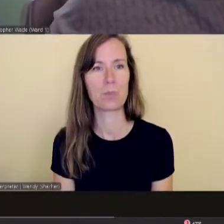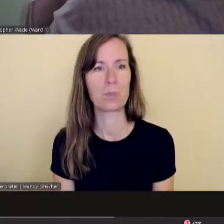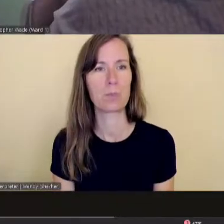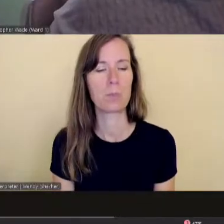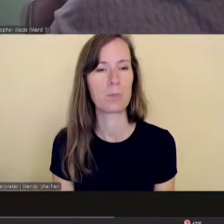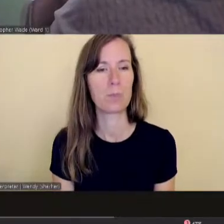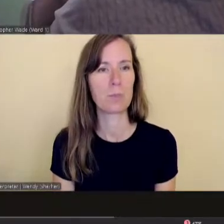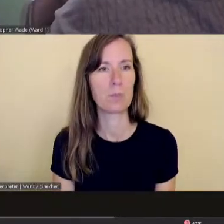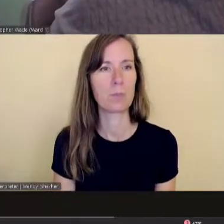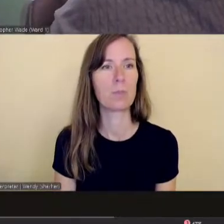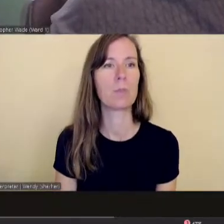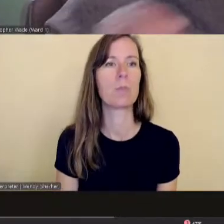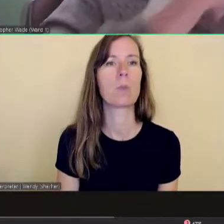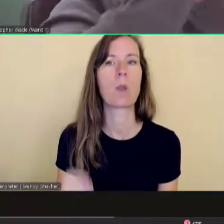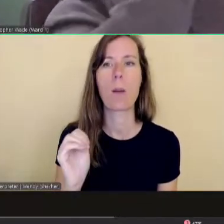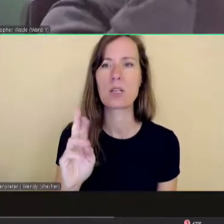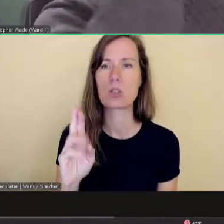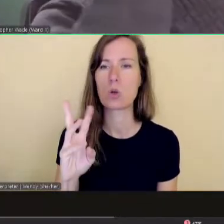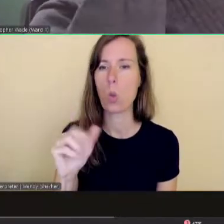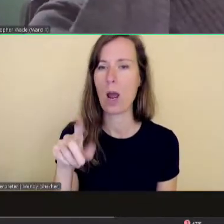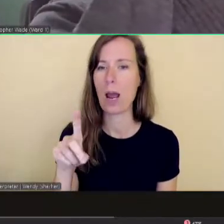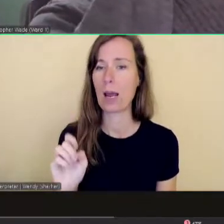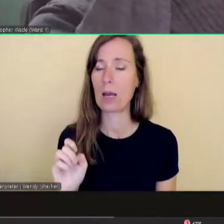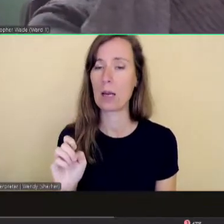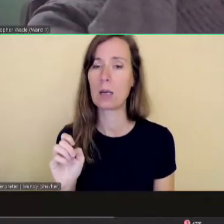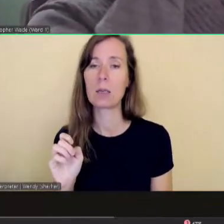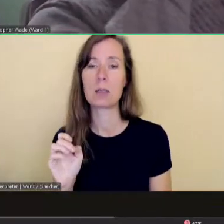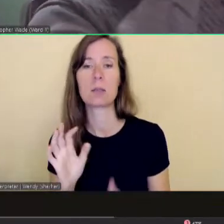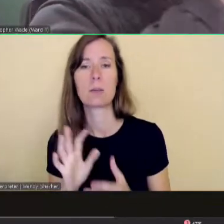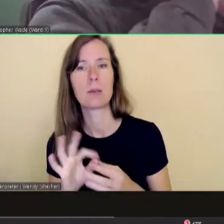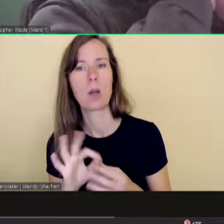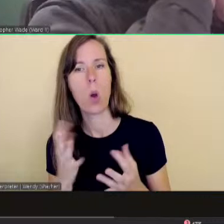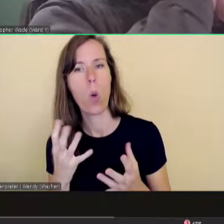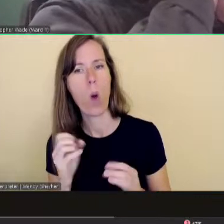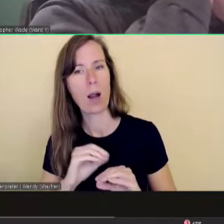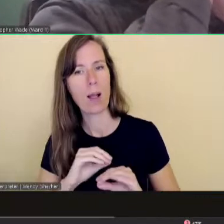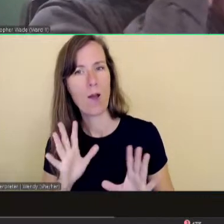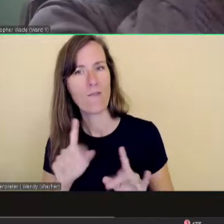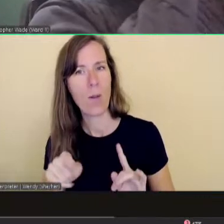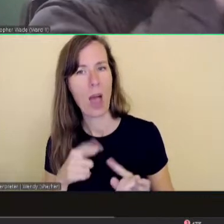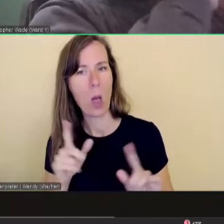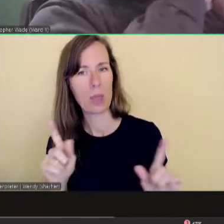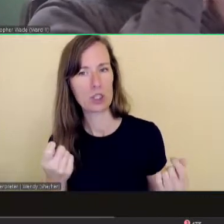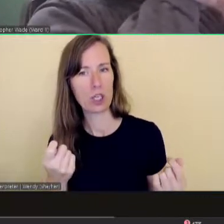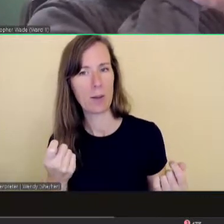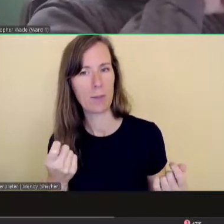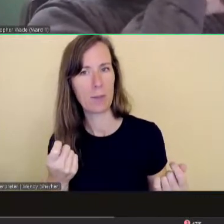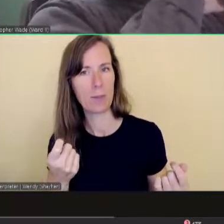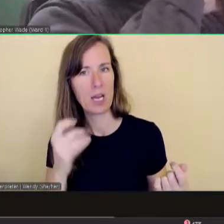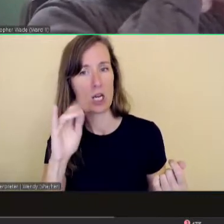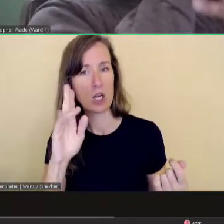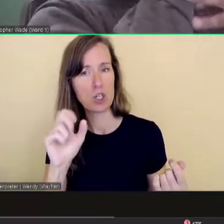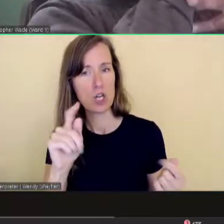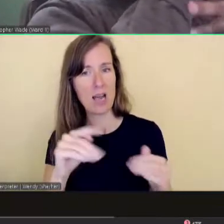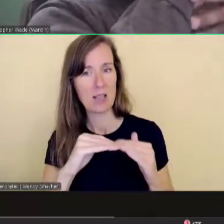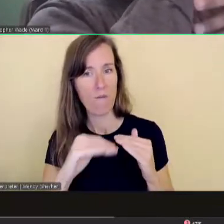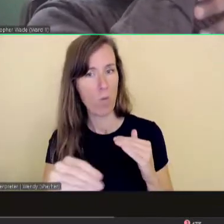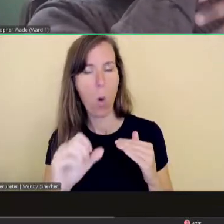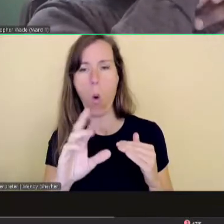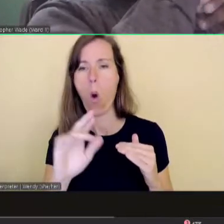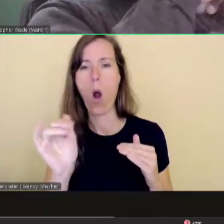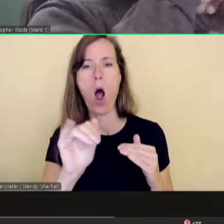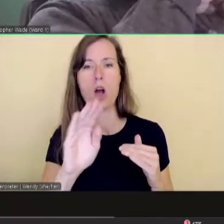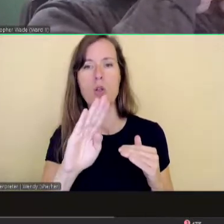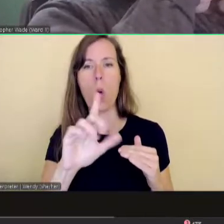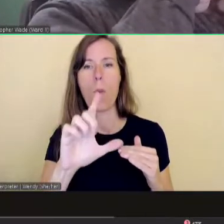Mr. Wade. Yeah, I just want to clarify regarding the gym. Is it just the floors, or also the bleachers are being